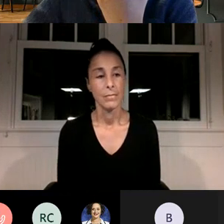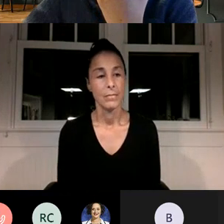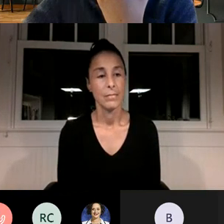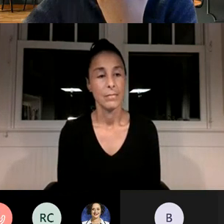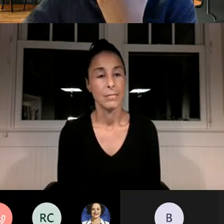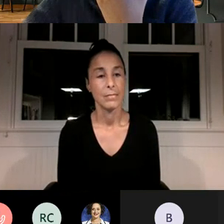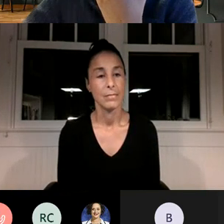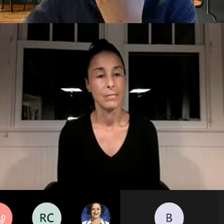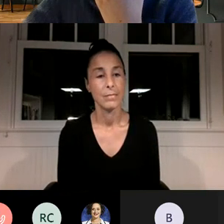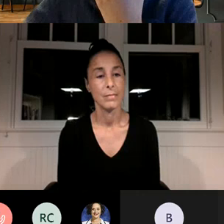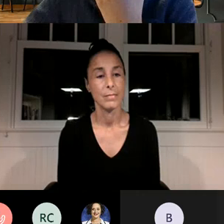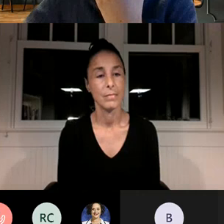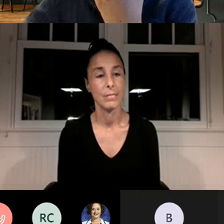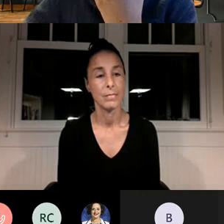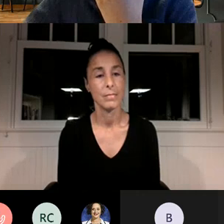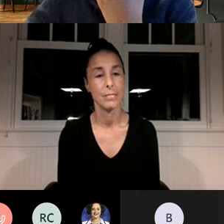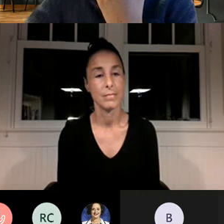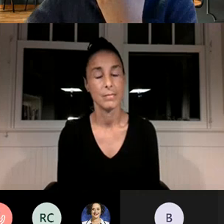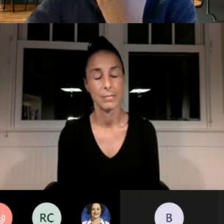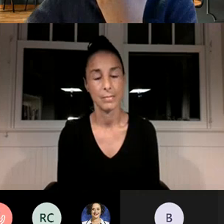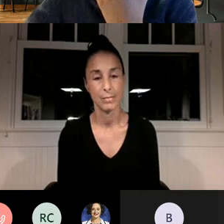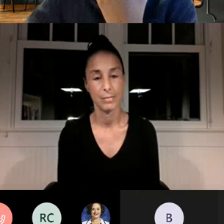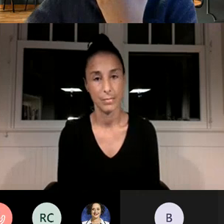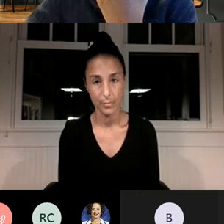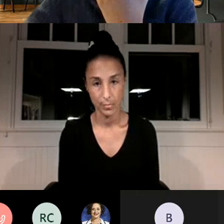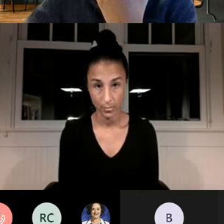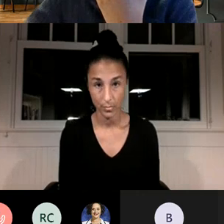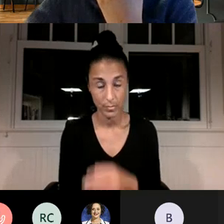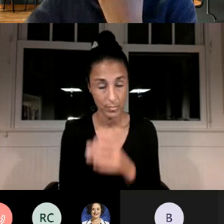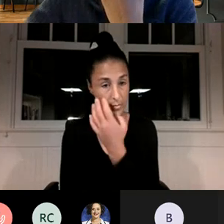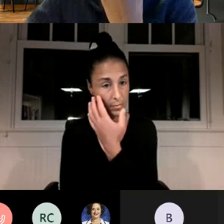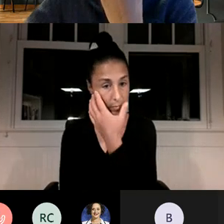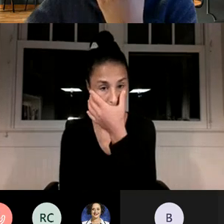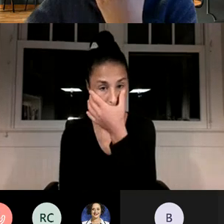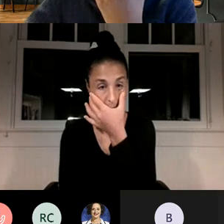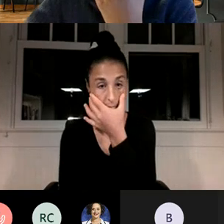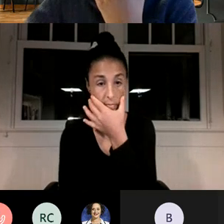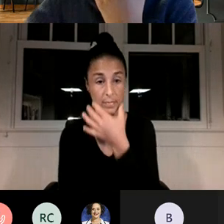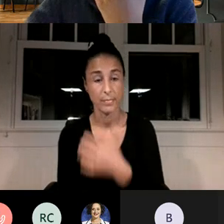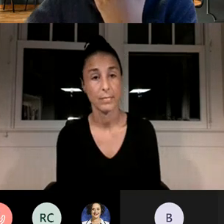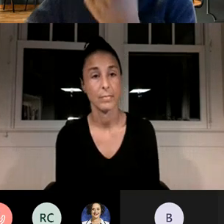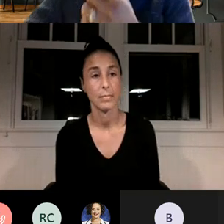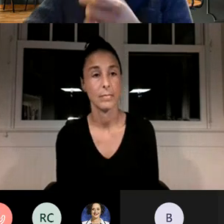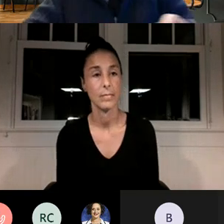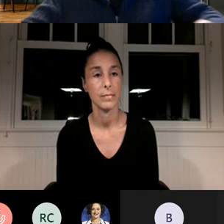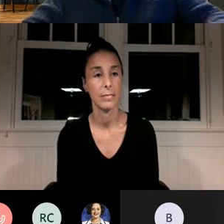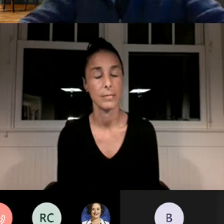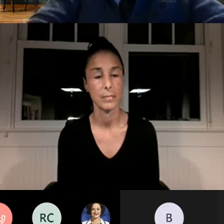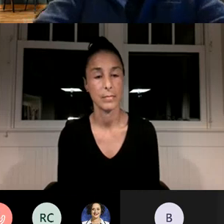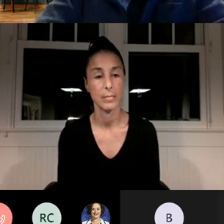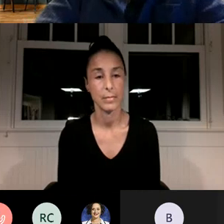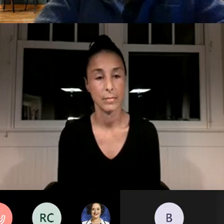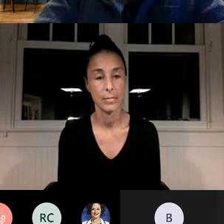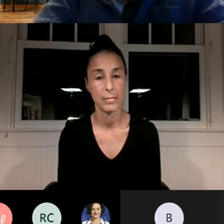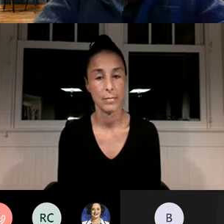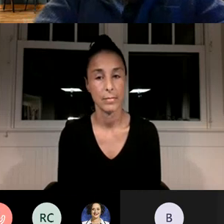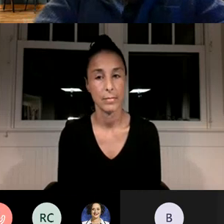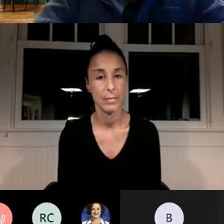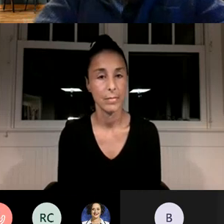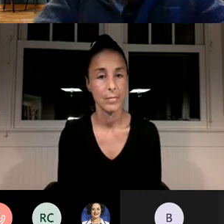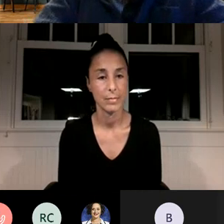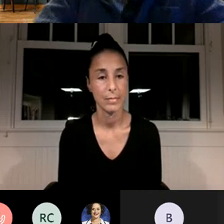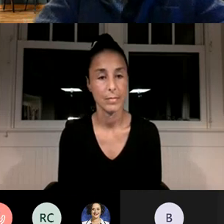passive or recreation oriented would 100% be grass. Certainly the places up against the existing neighbors and the front along Chambridge, that